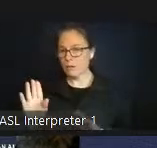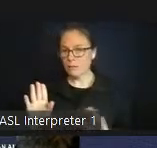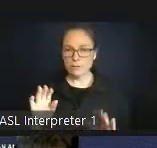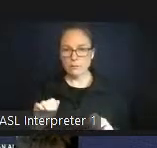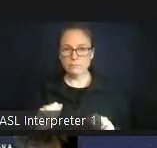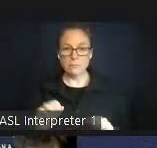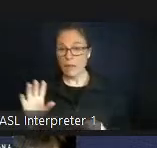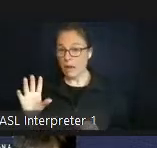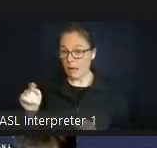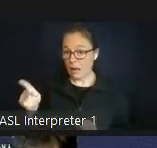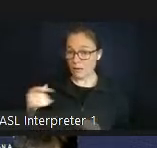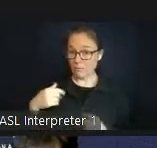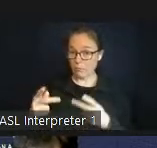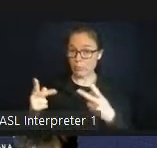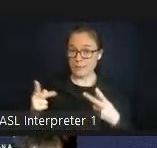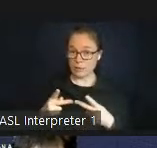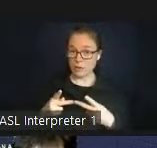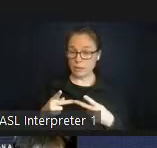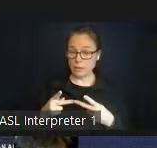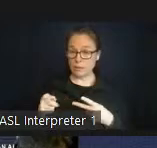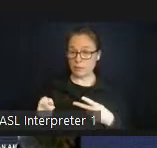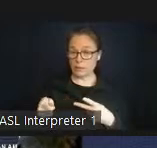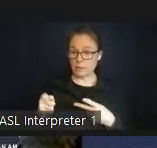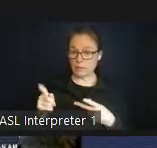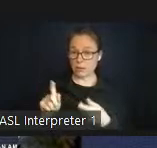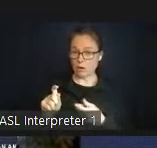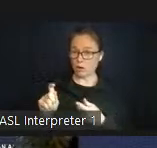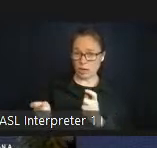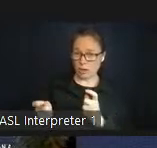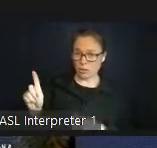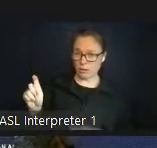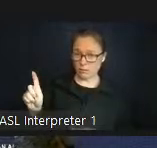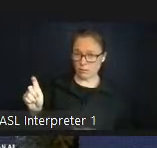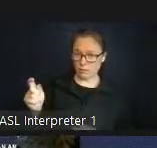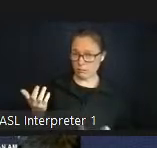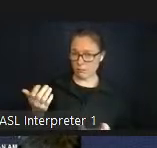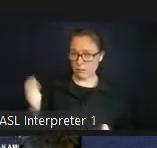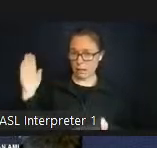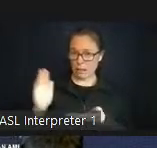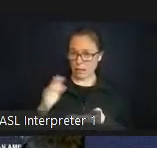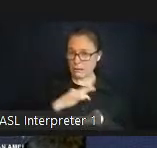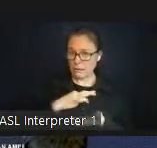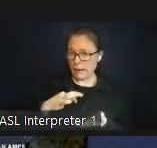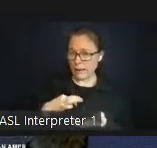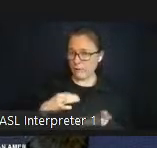are there positions being changed? Are we having fewer staff members, or